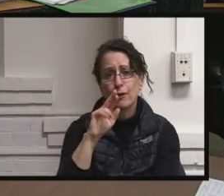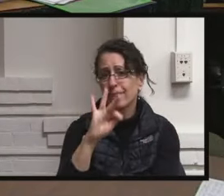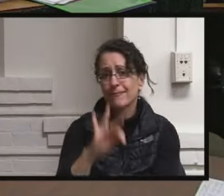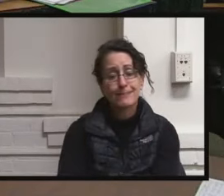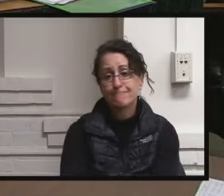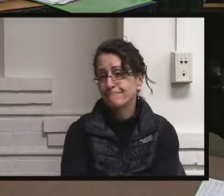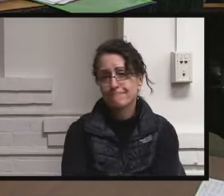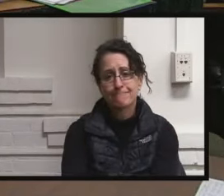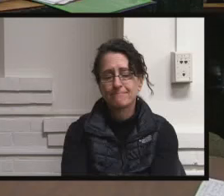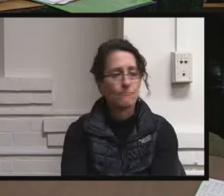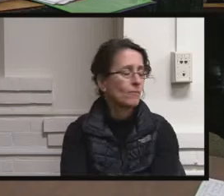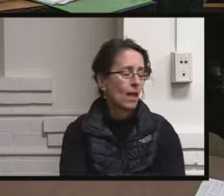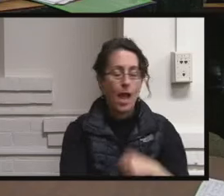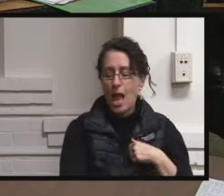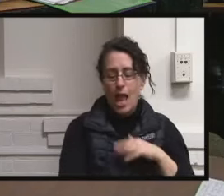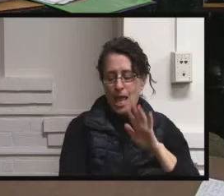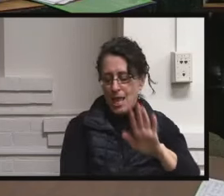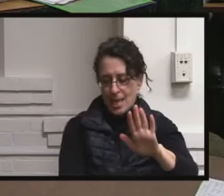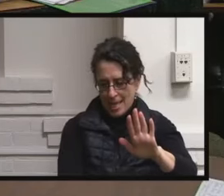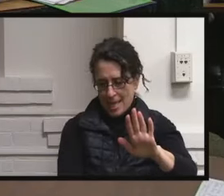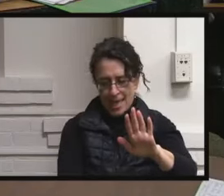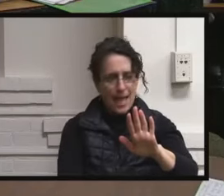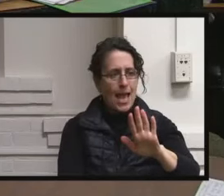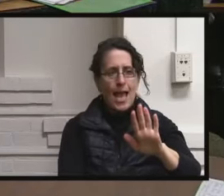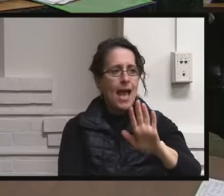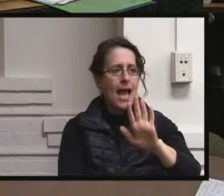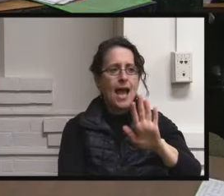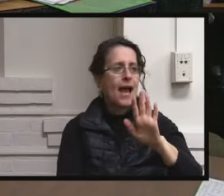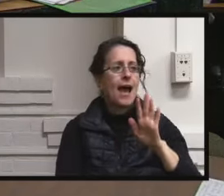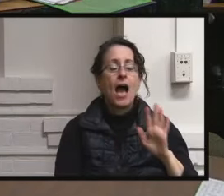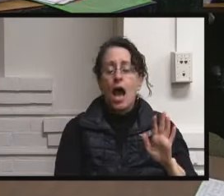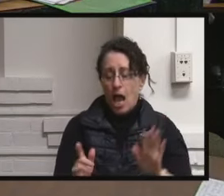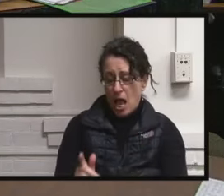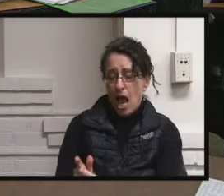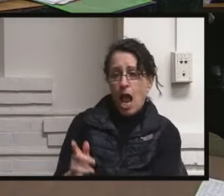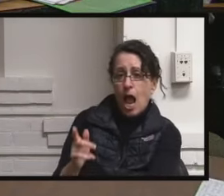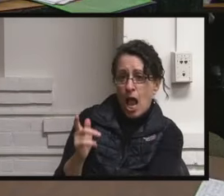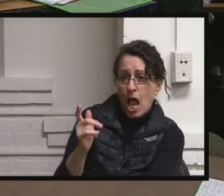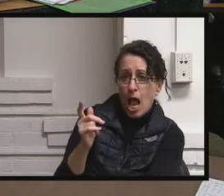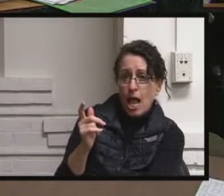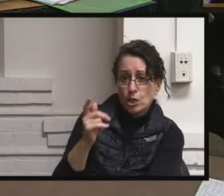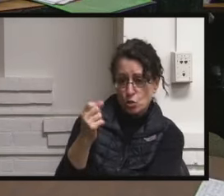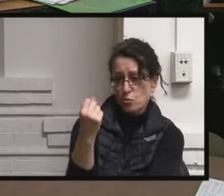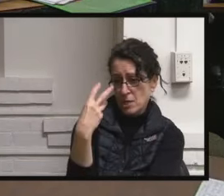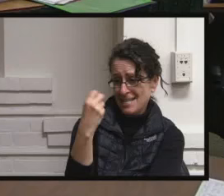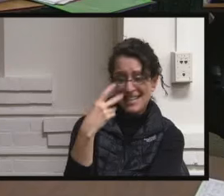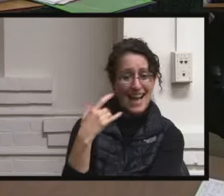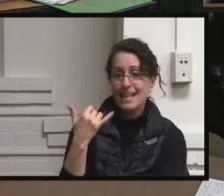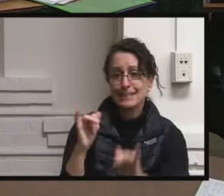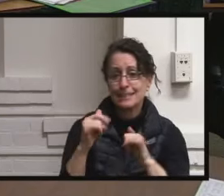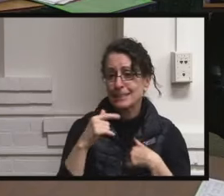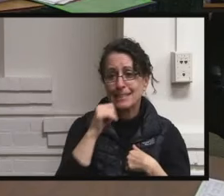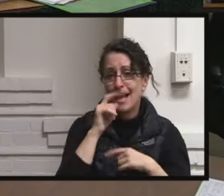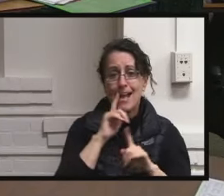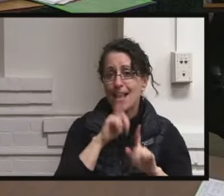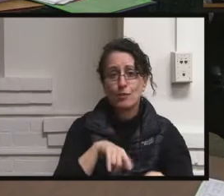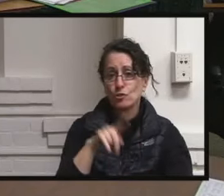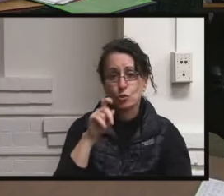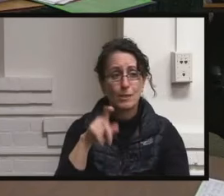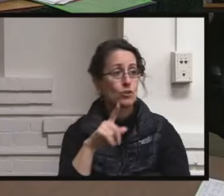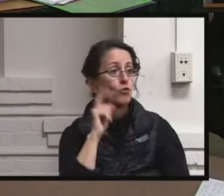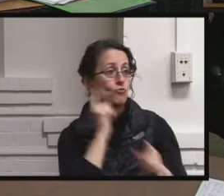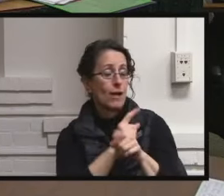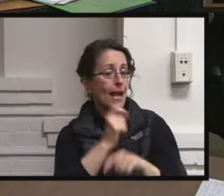I mean, I'm confused. I'm sorry. I heard your answer, but it didn't answer my question. No, it didn't.